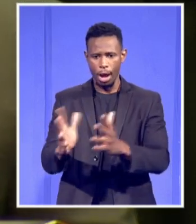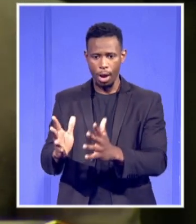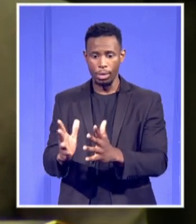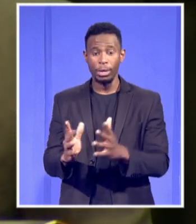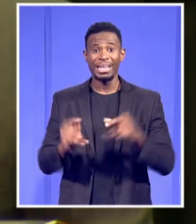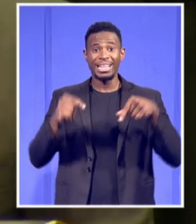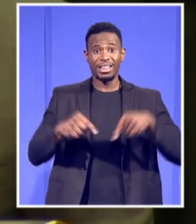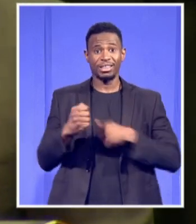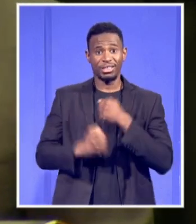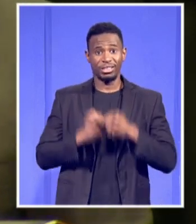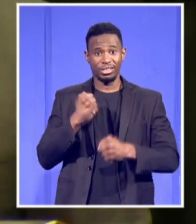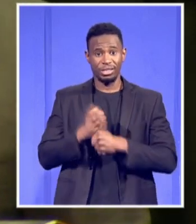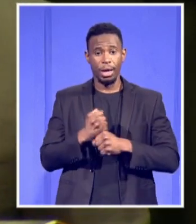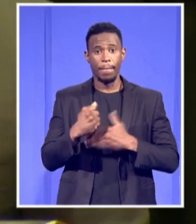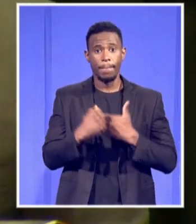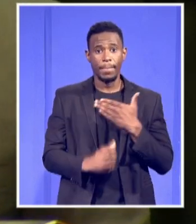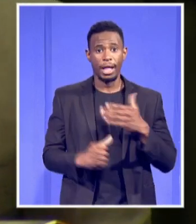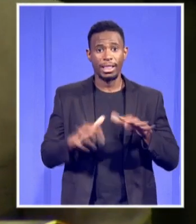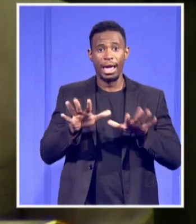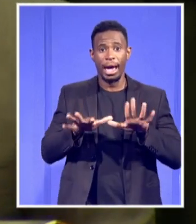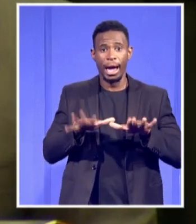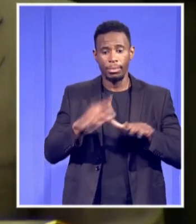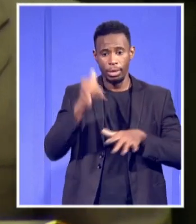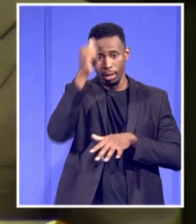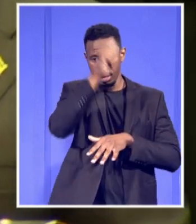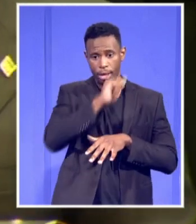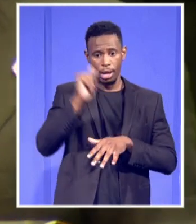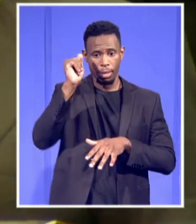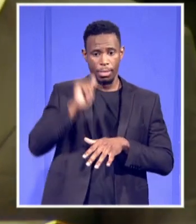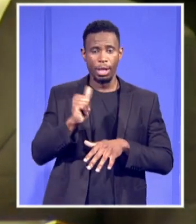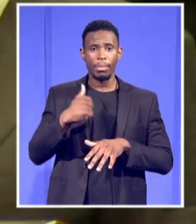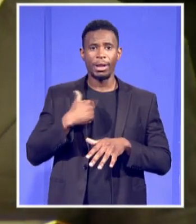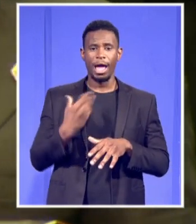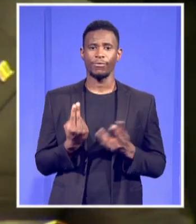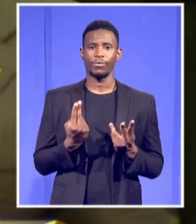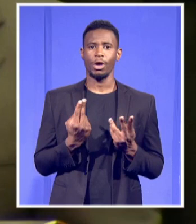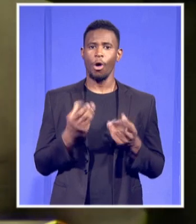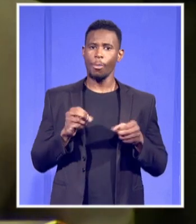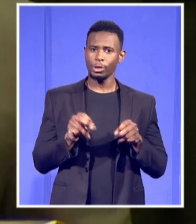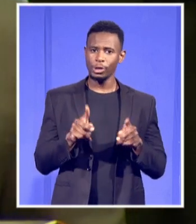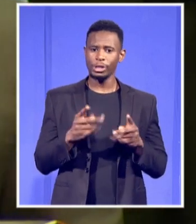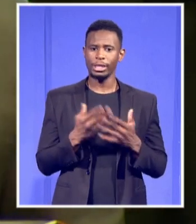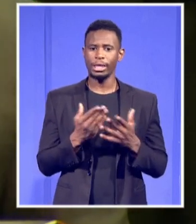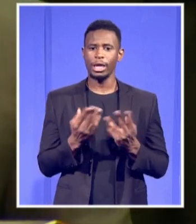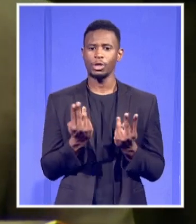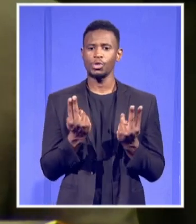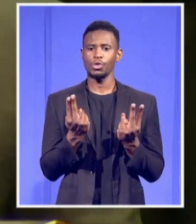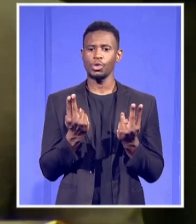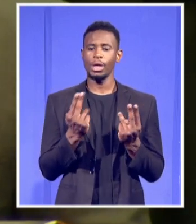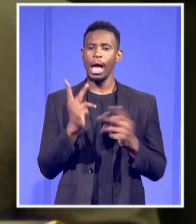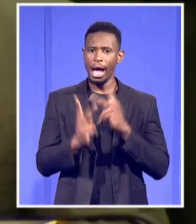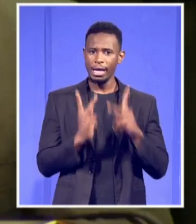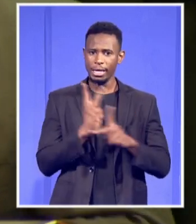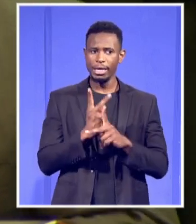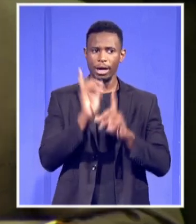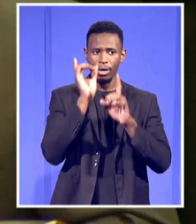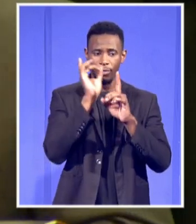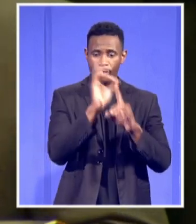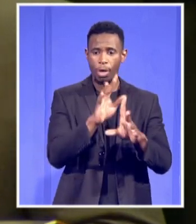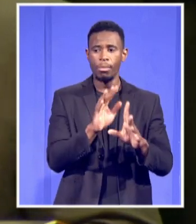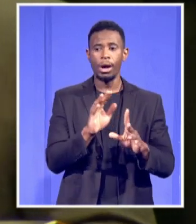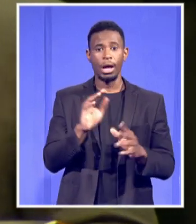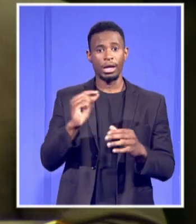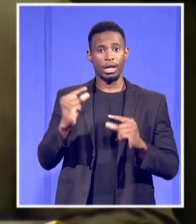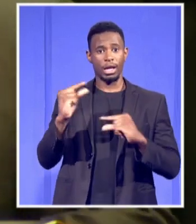this year, I had the opportunity to renew Ghana's pledge to this cause during a high-level meeting